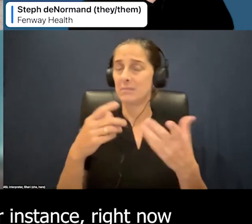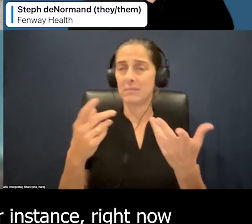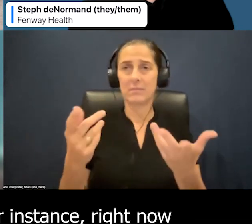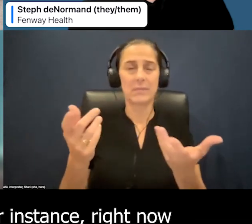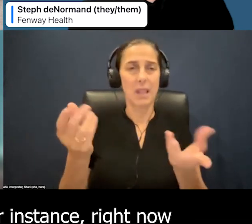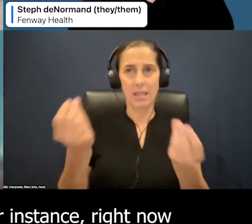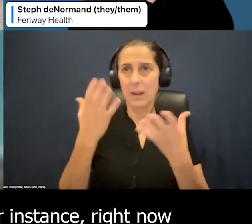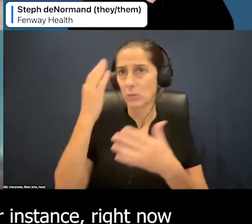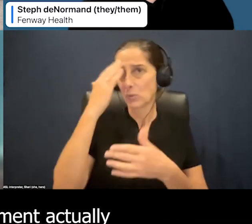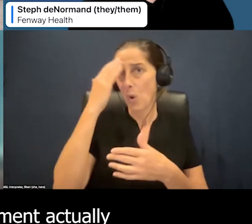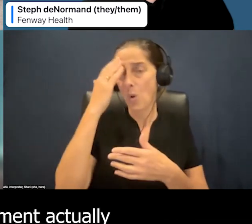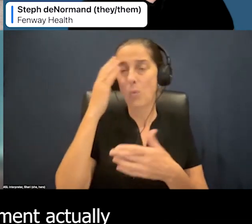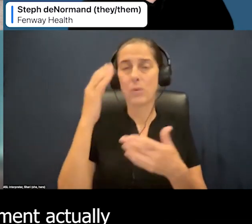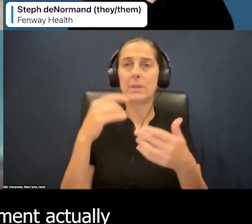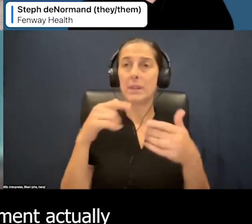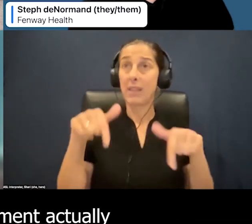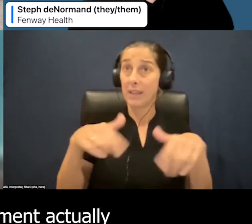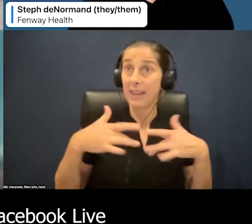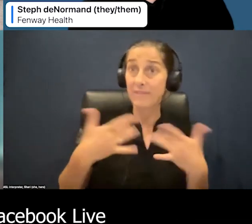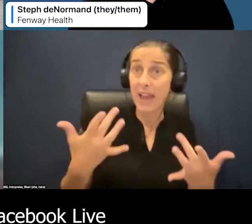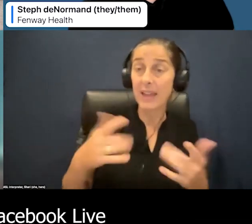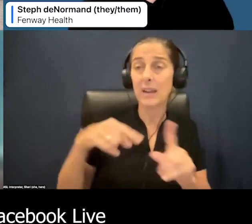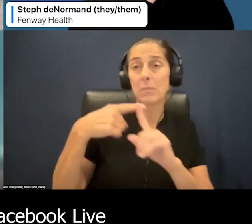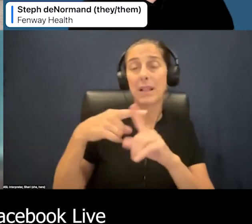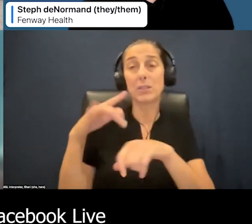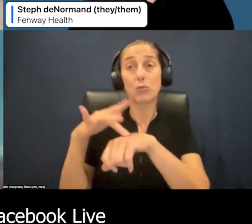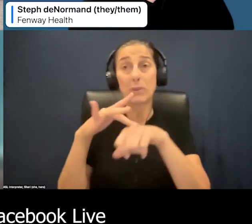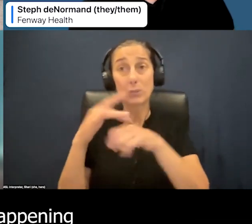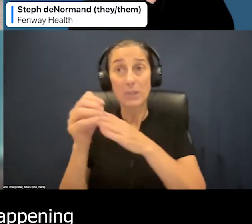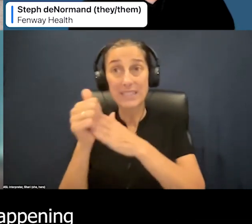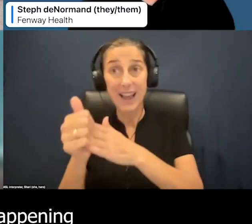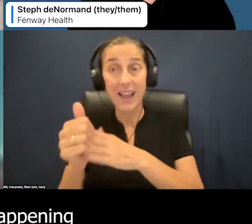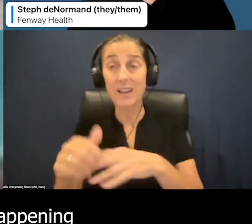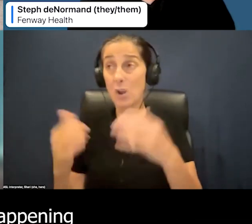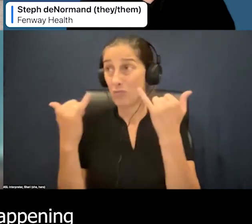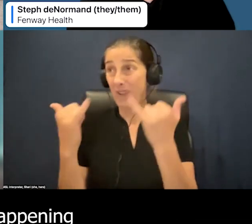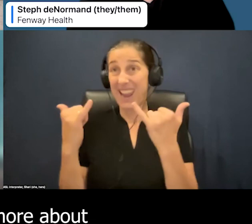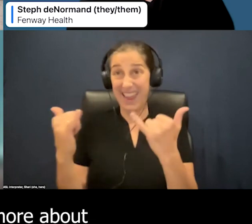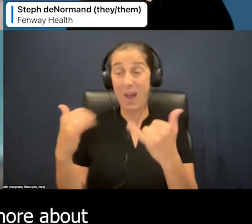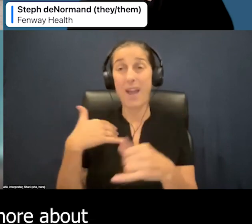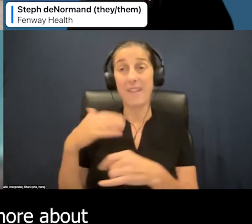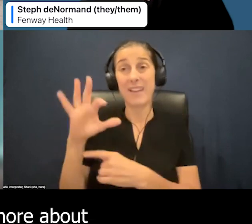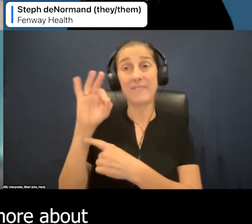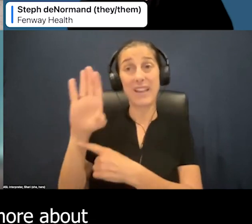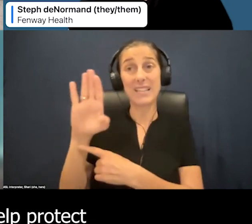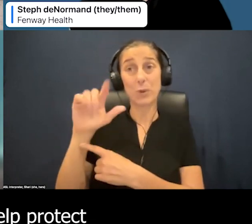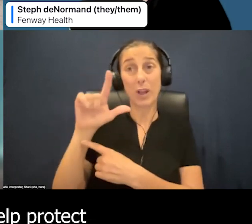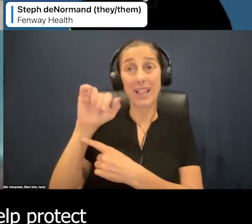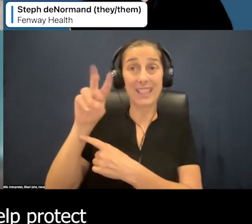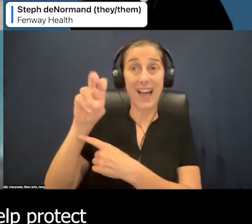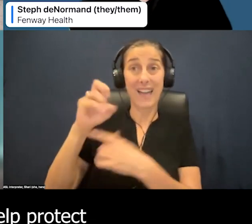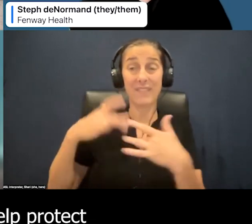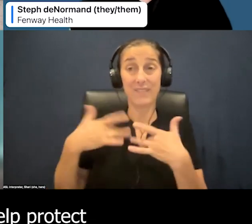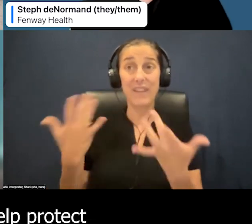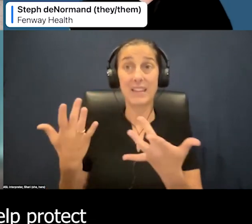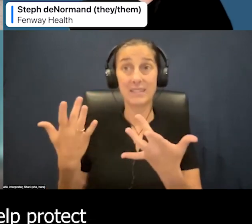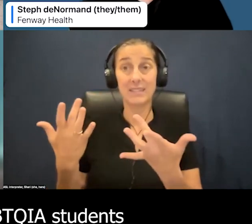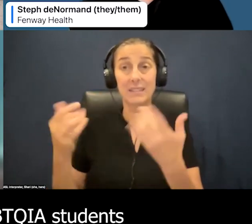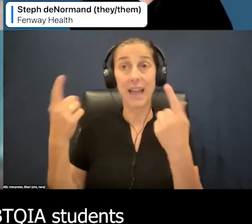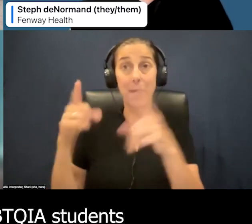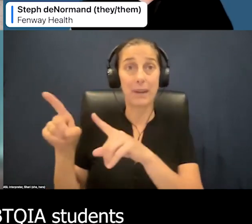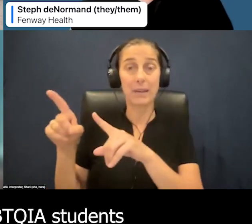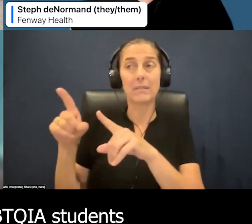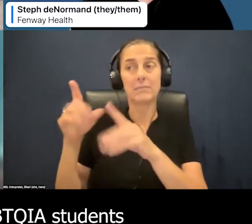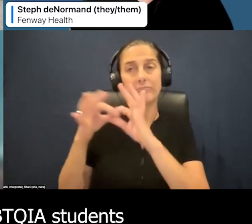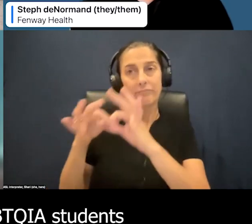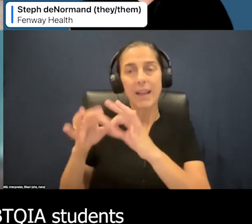For instance, right now in this moment, actually, there is a Facebook Live event happening to learn more about how to help protect